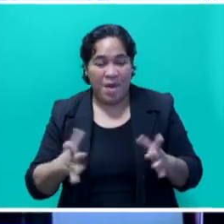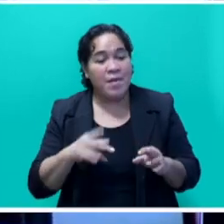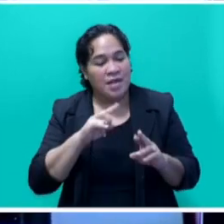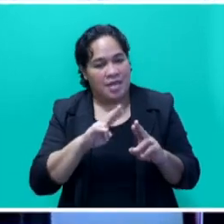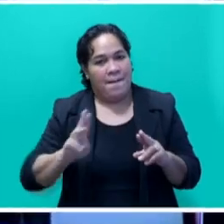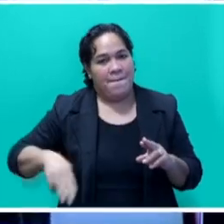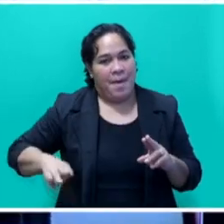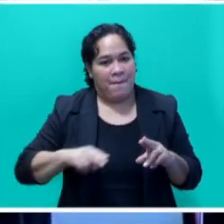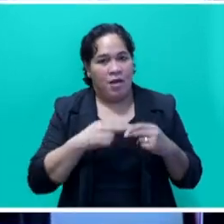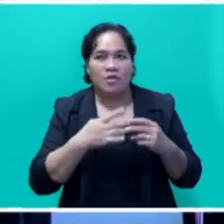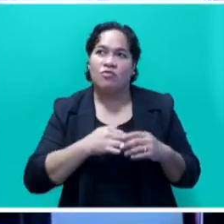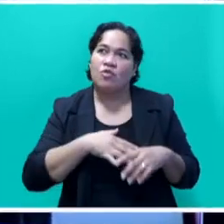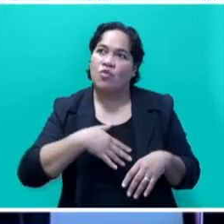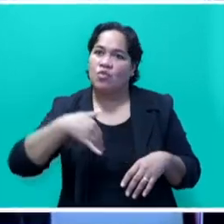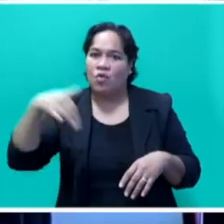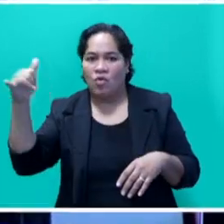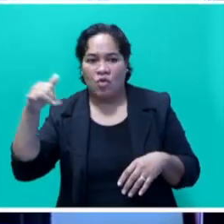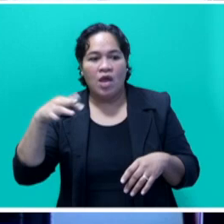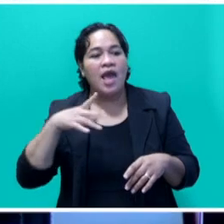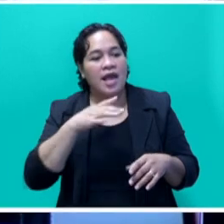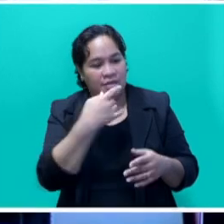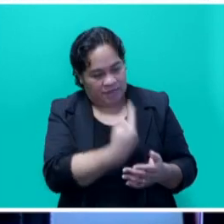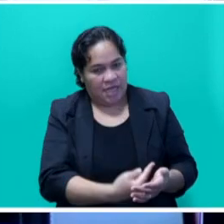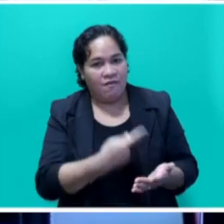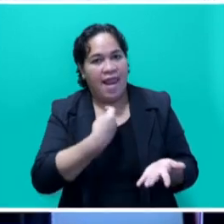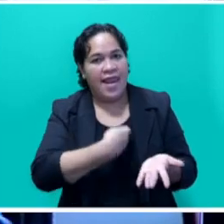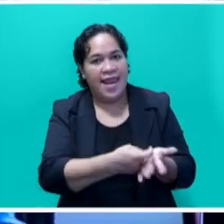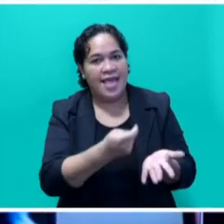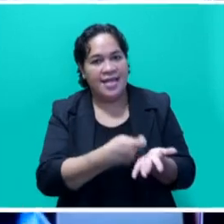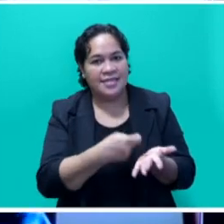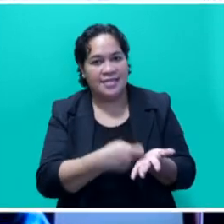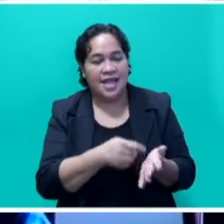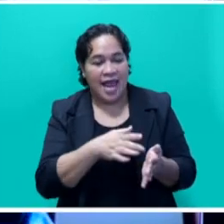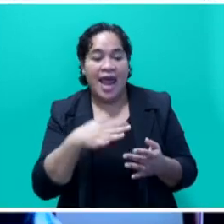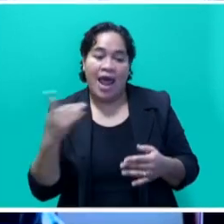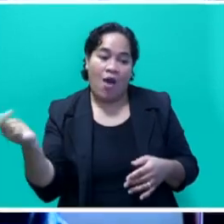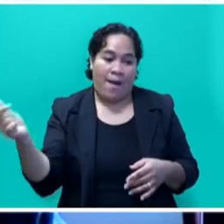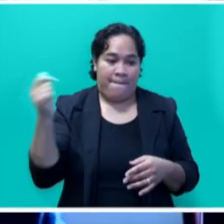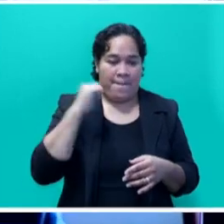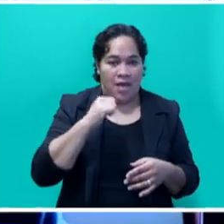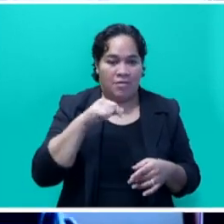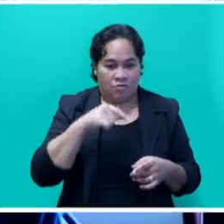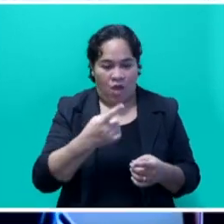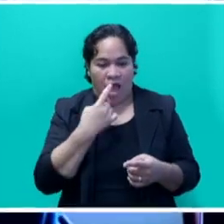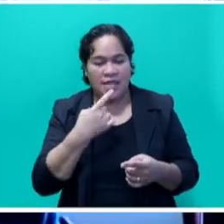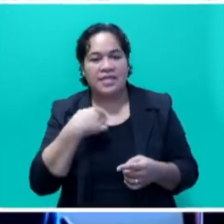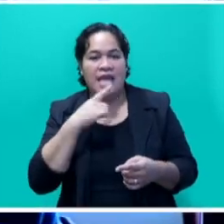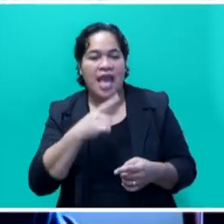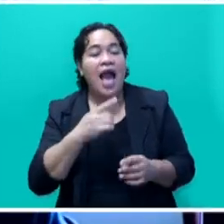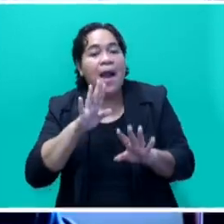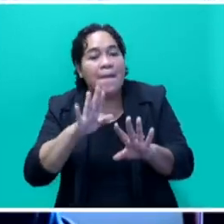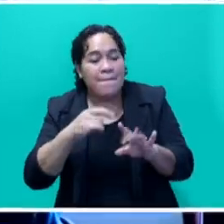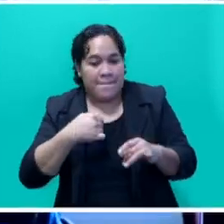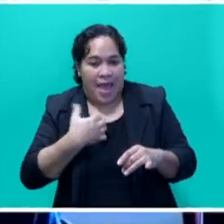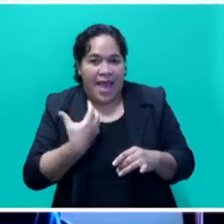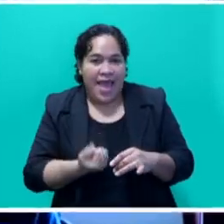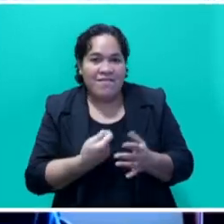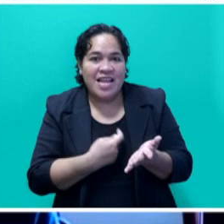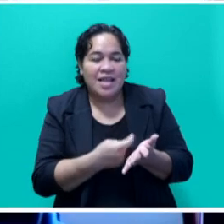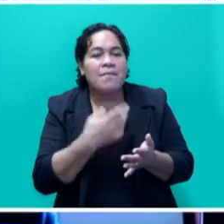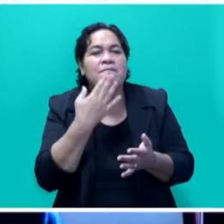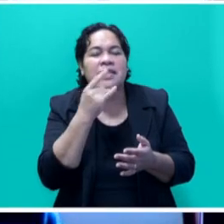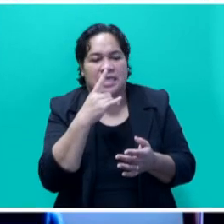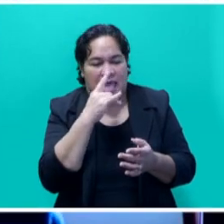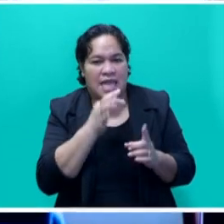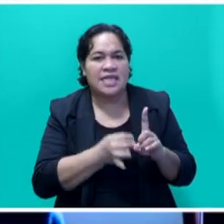who's gone and leased the land himself. And he's now come to us and said, I've got the lease. Can you please develop the land for me?